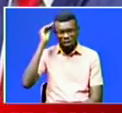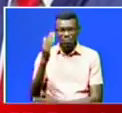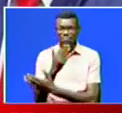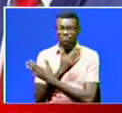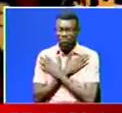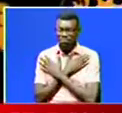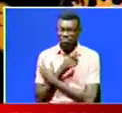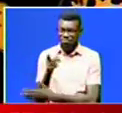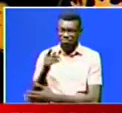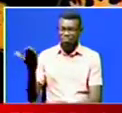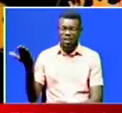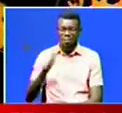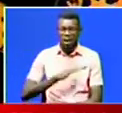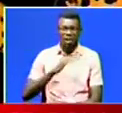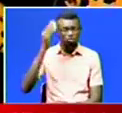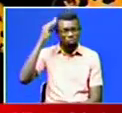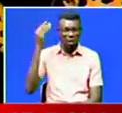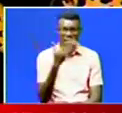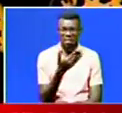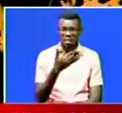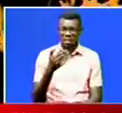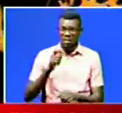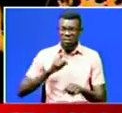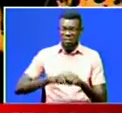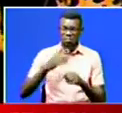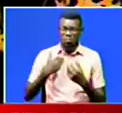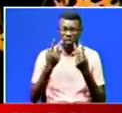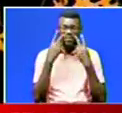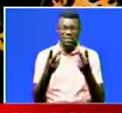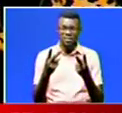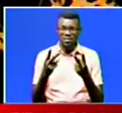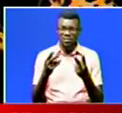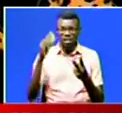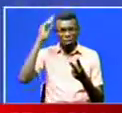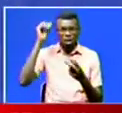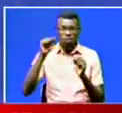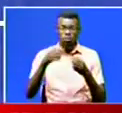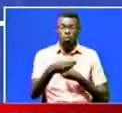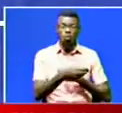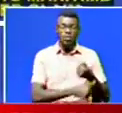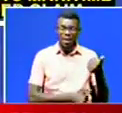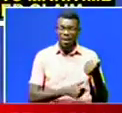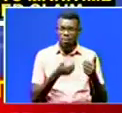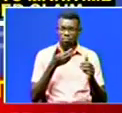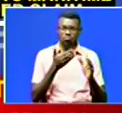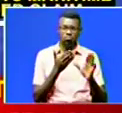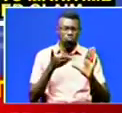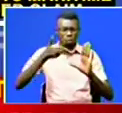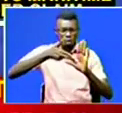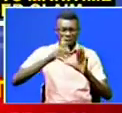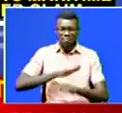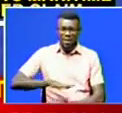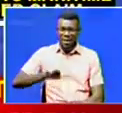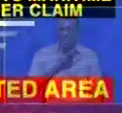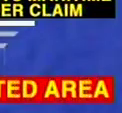to Mogadishu after it emerged that Somalia might have auctioned part of the oil blocks within the contentious section,